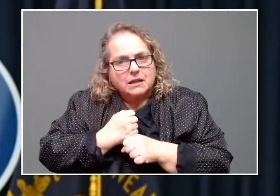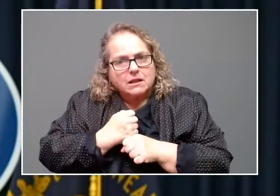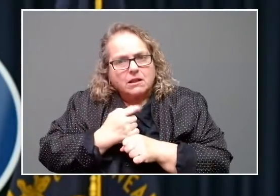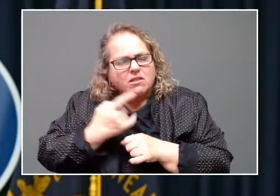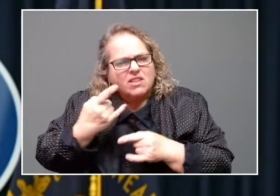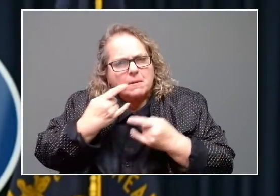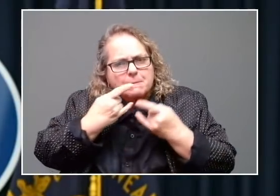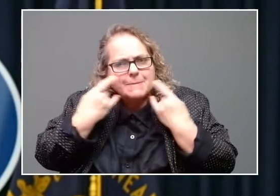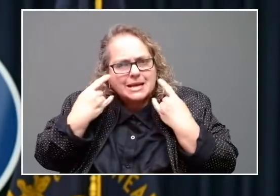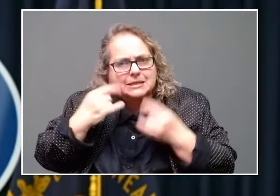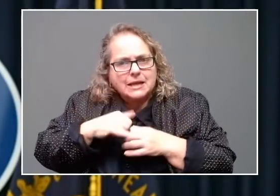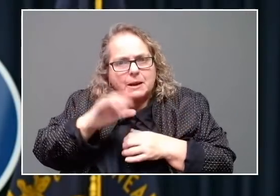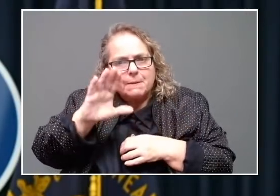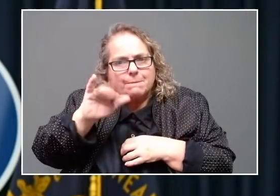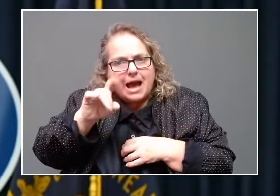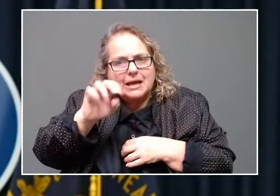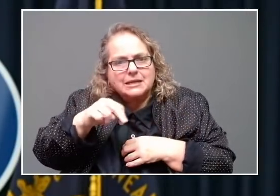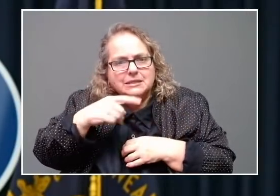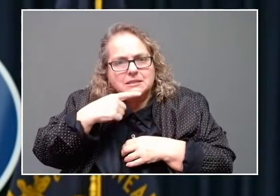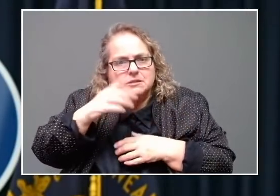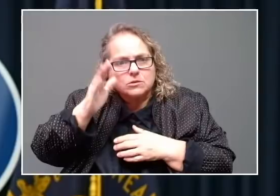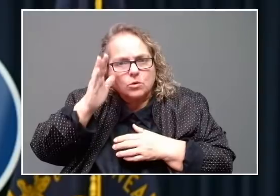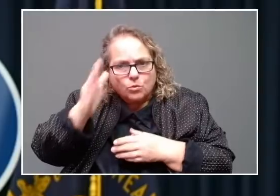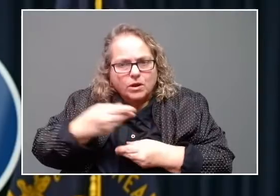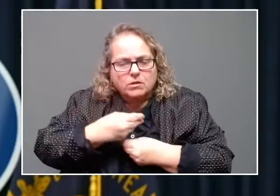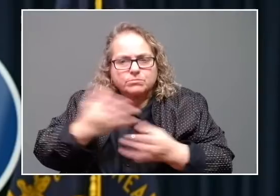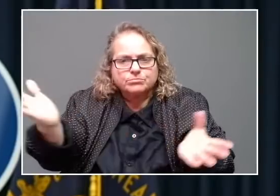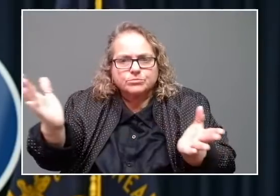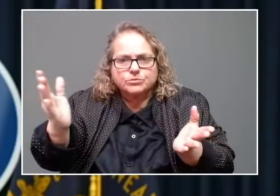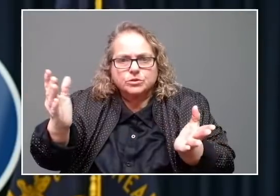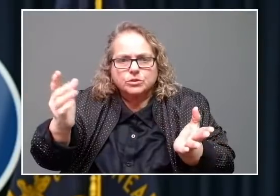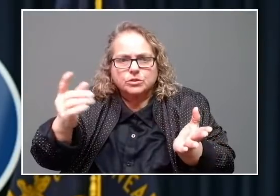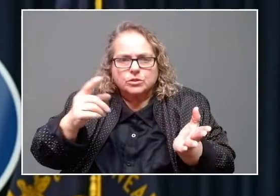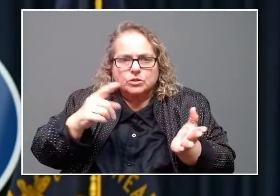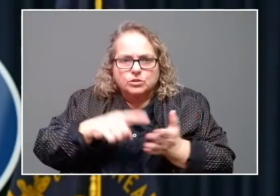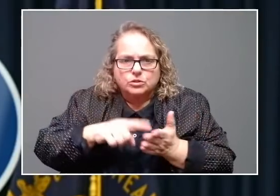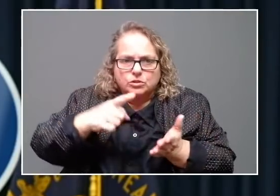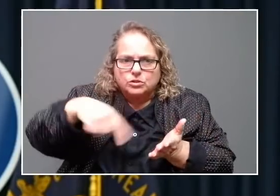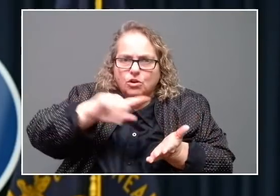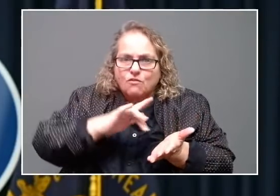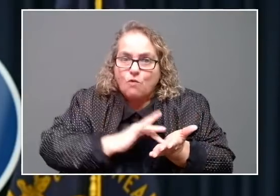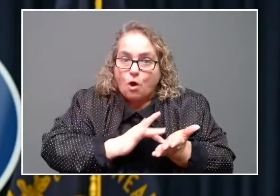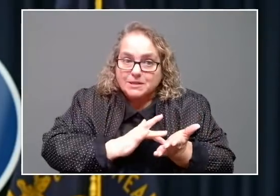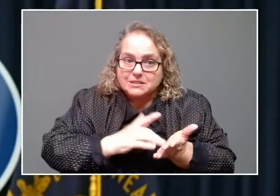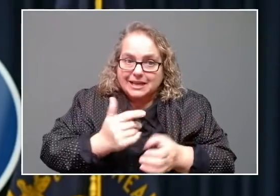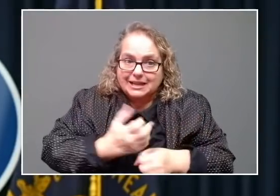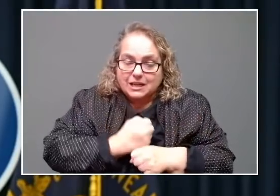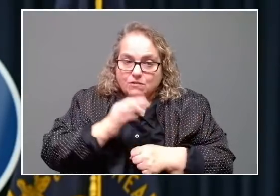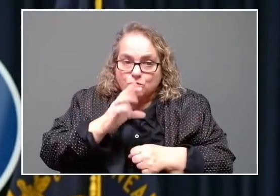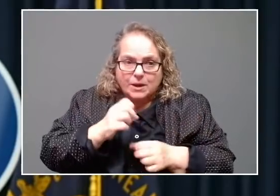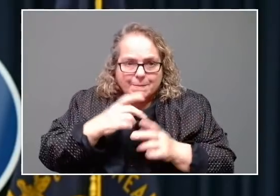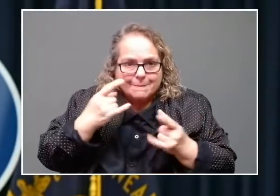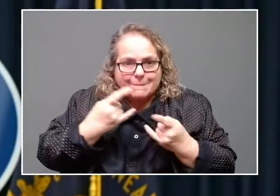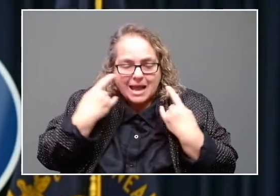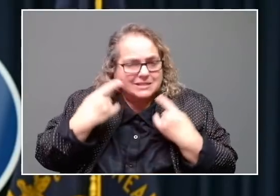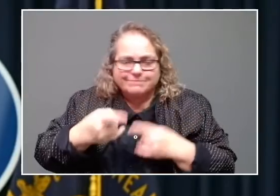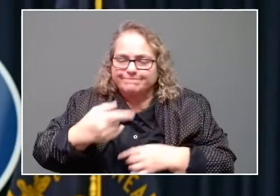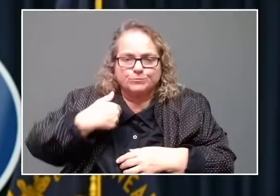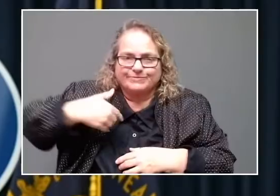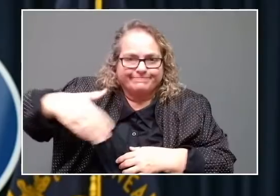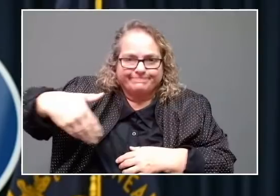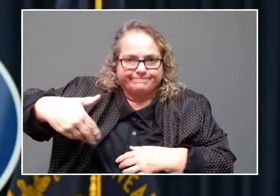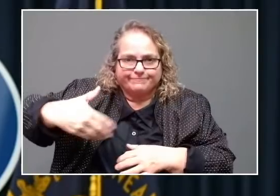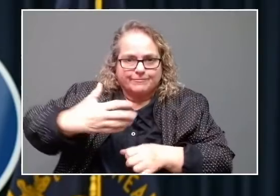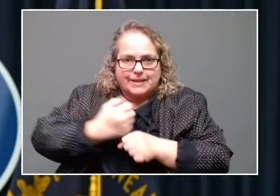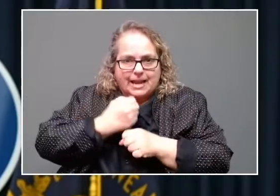said it's going to make available through pharmacies? We do not have information yet on the mask program from the